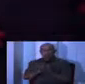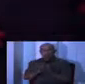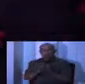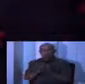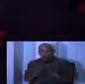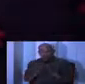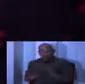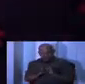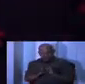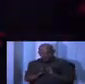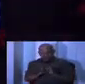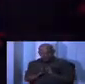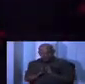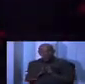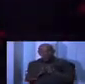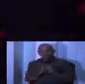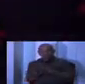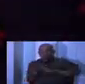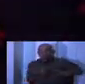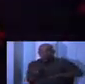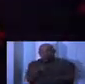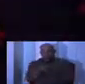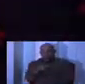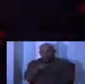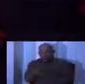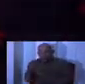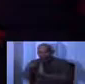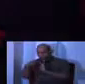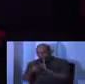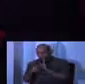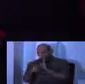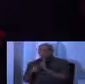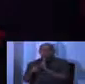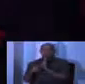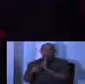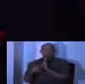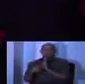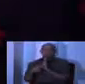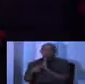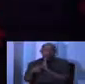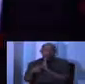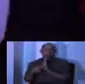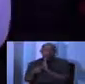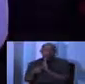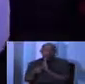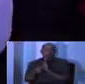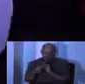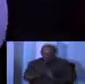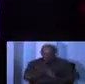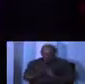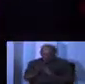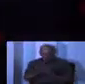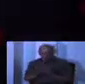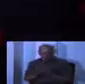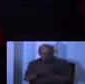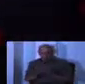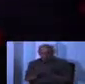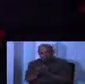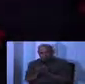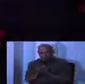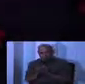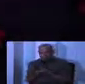values that transcend all of our dogmas. They're the values that transcend all of our religions. They are the values that we hold in